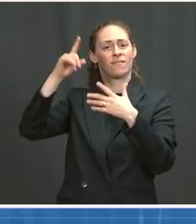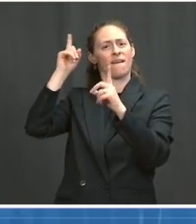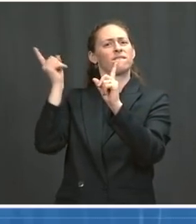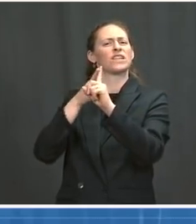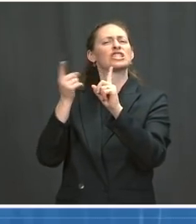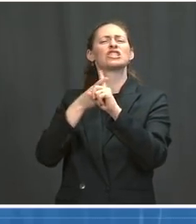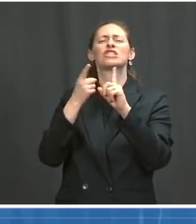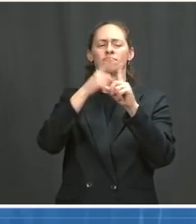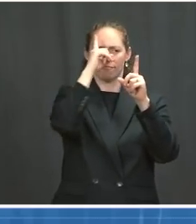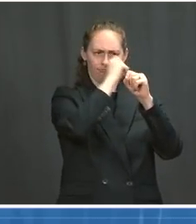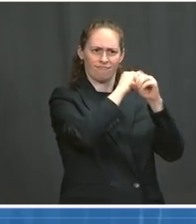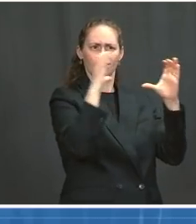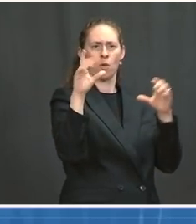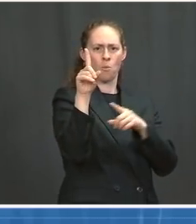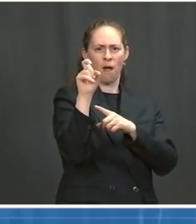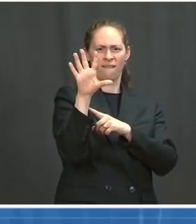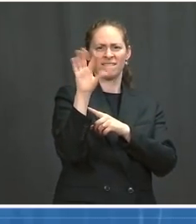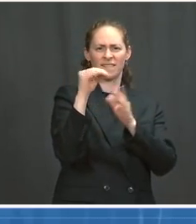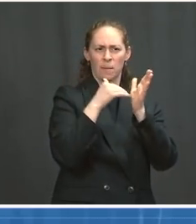vaccinated.